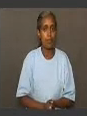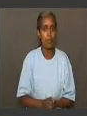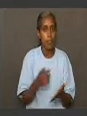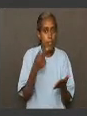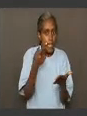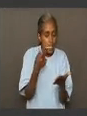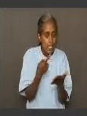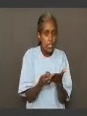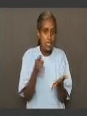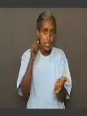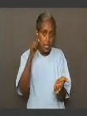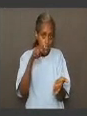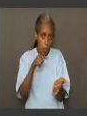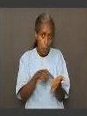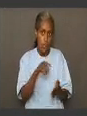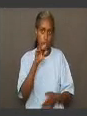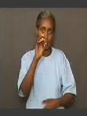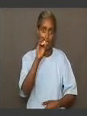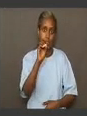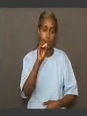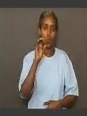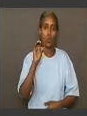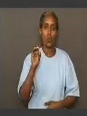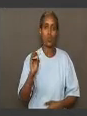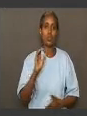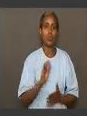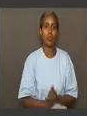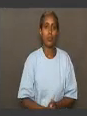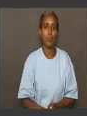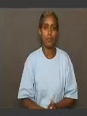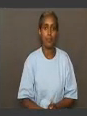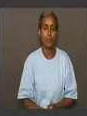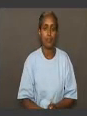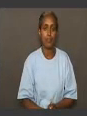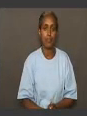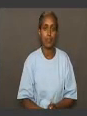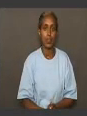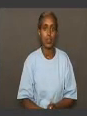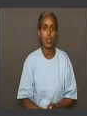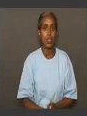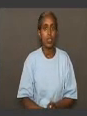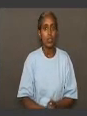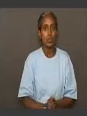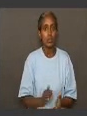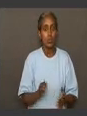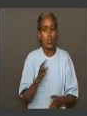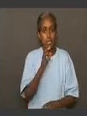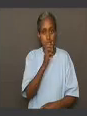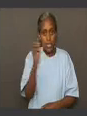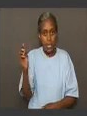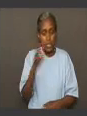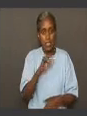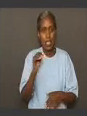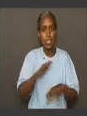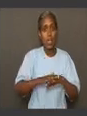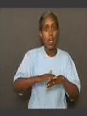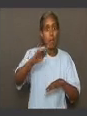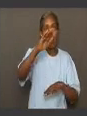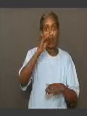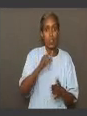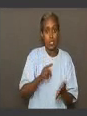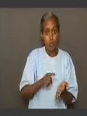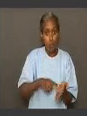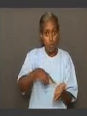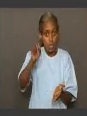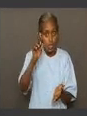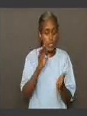This is the point 0, 0. To the right and above the origin,